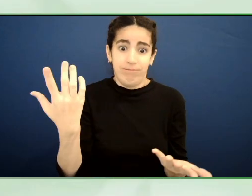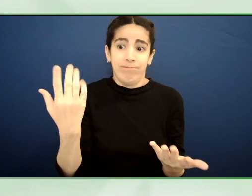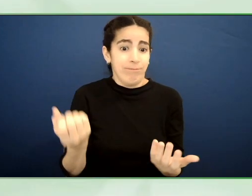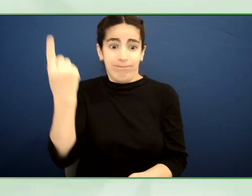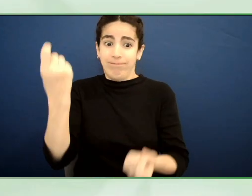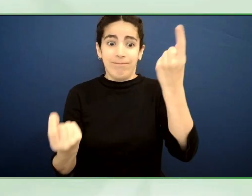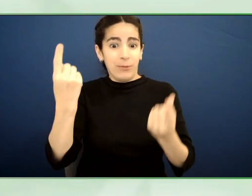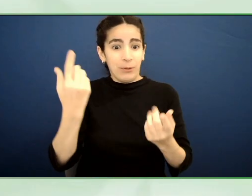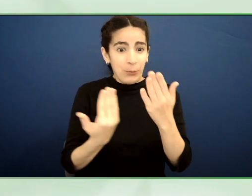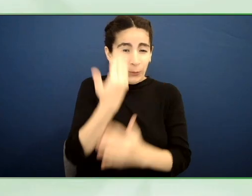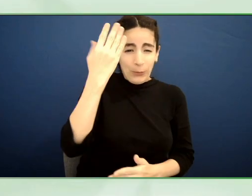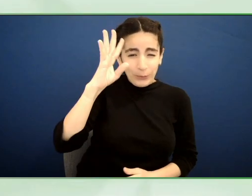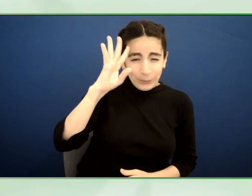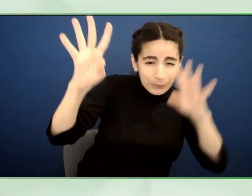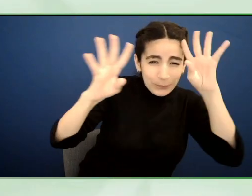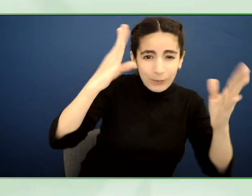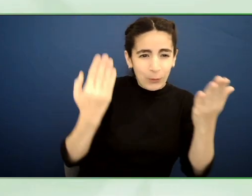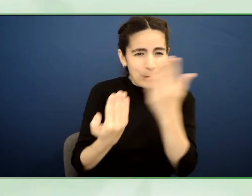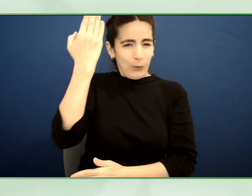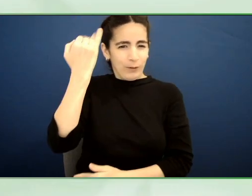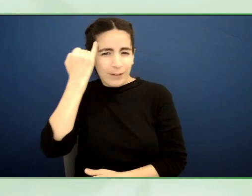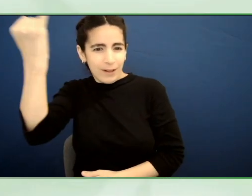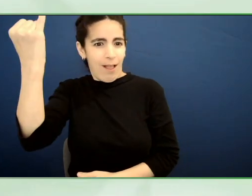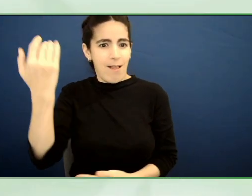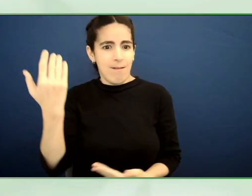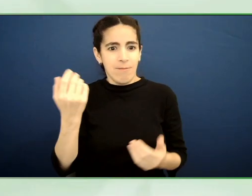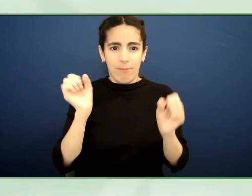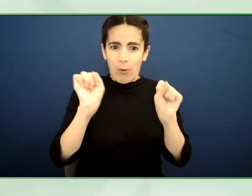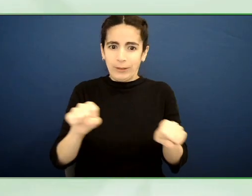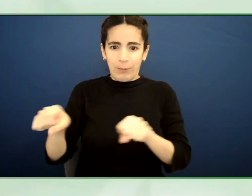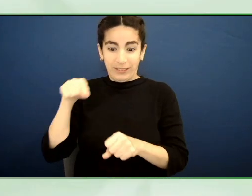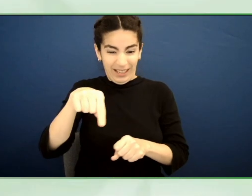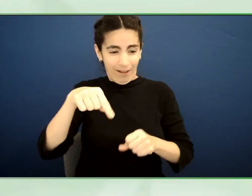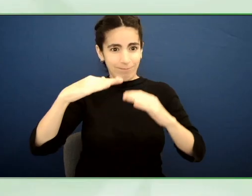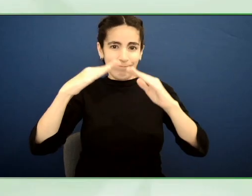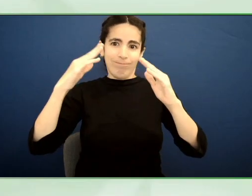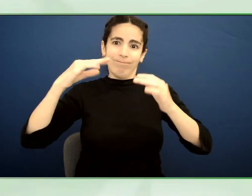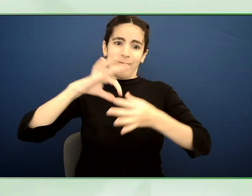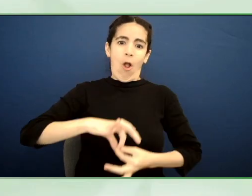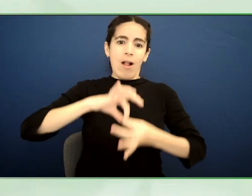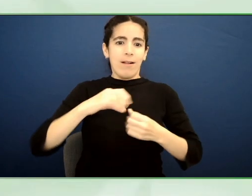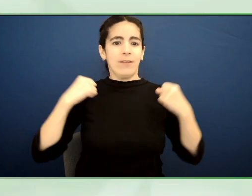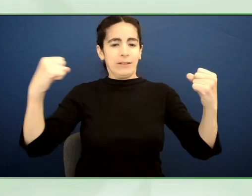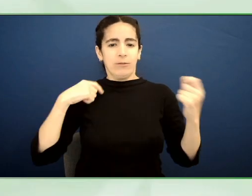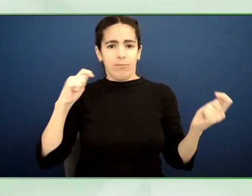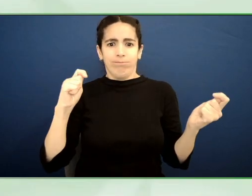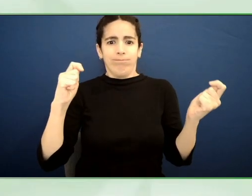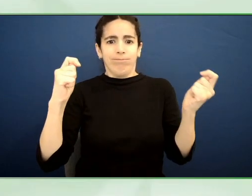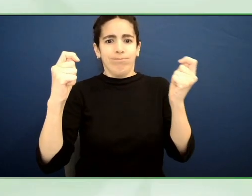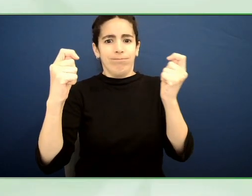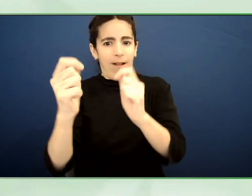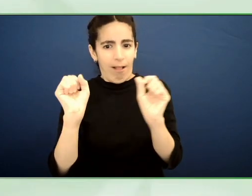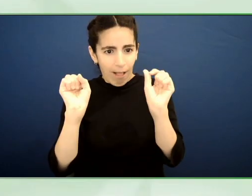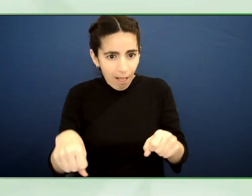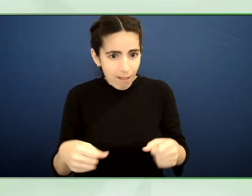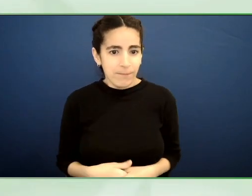able people to change this industry, to disrupt it, to make you think differently about movement